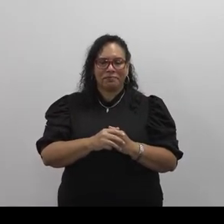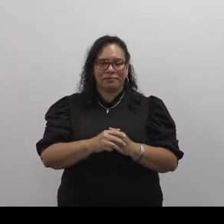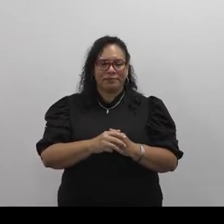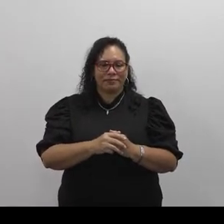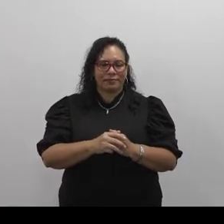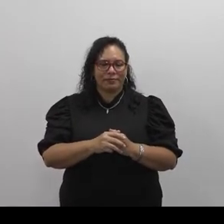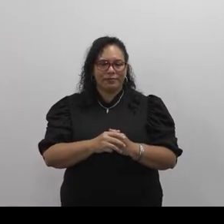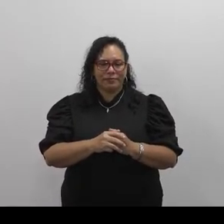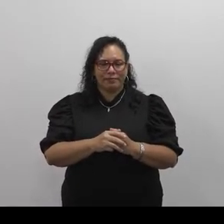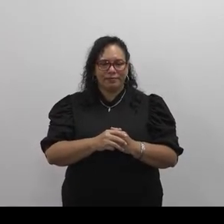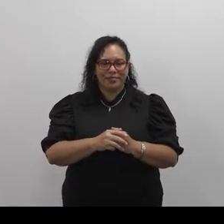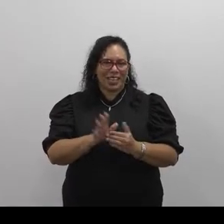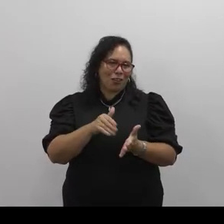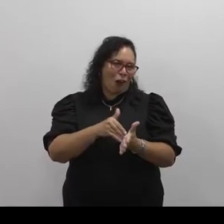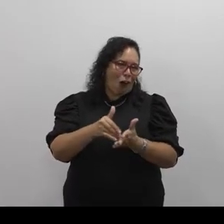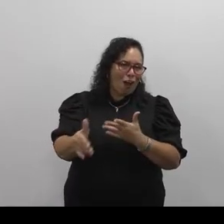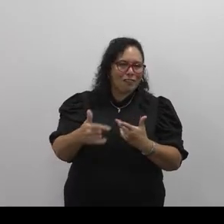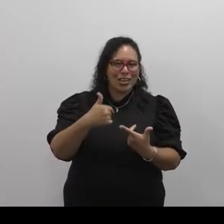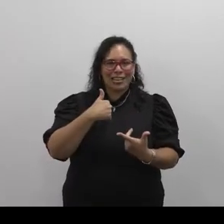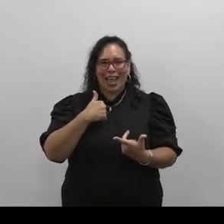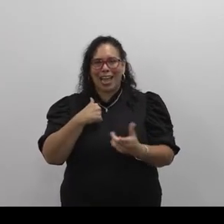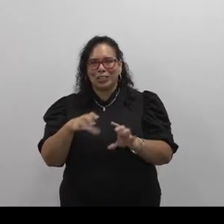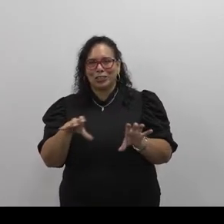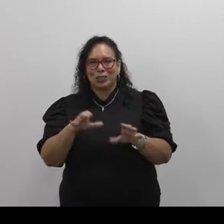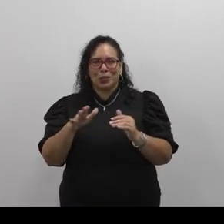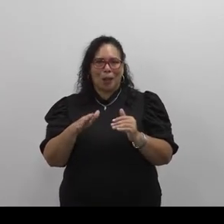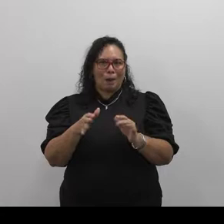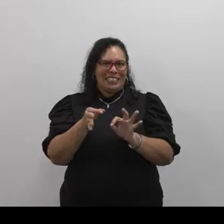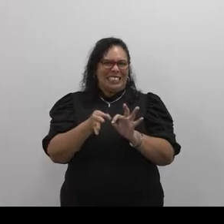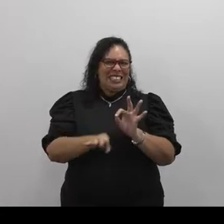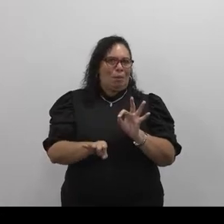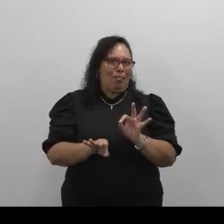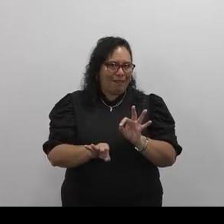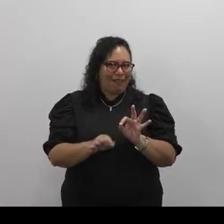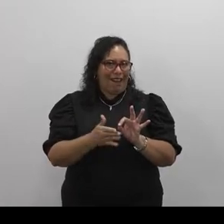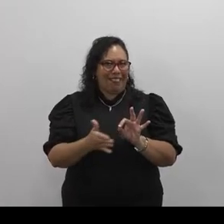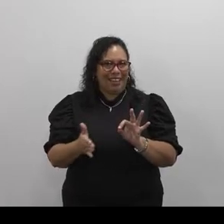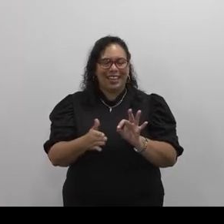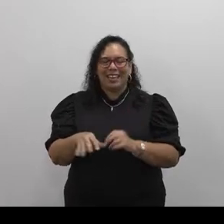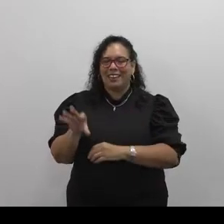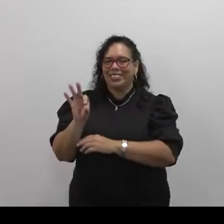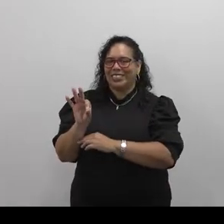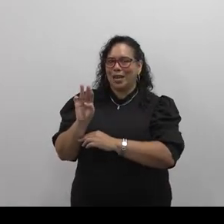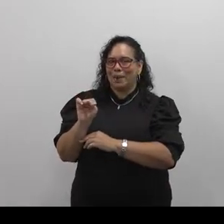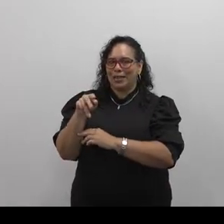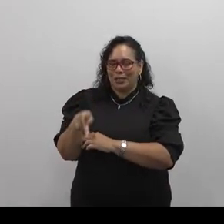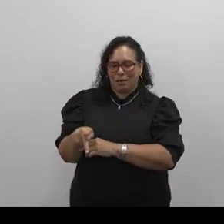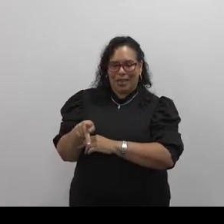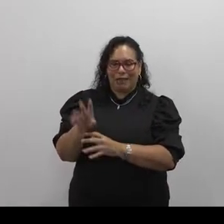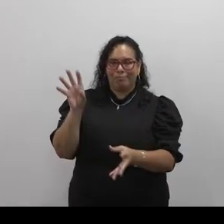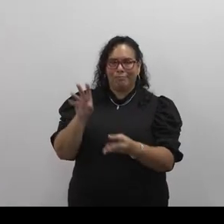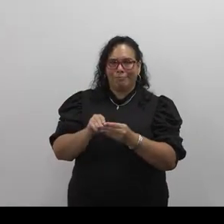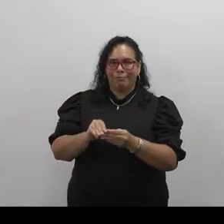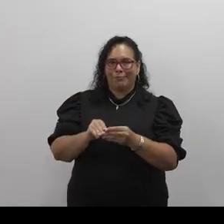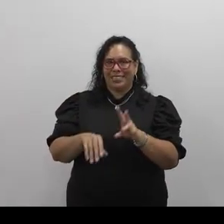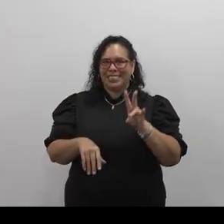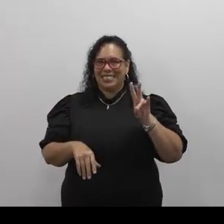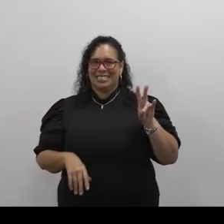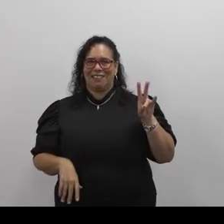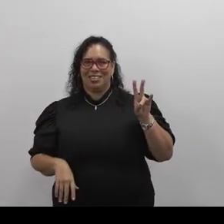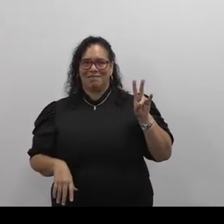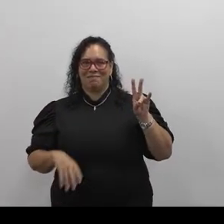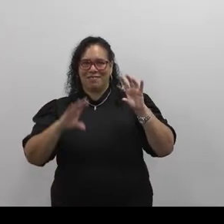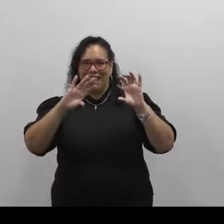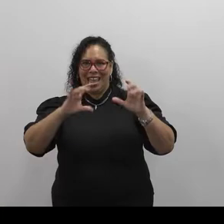So I'm gonna do something I often do and just oversimplify, right? So the facility master plan is really comprised of seven categories, and